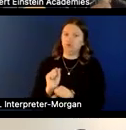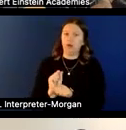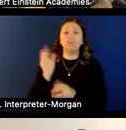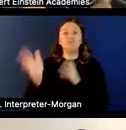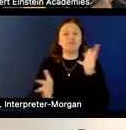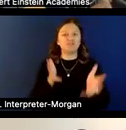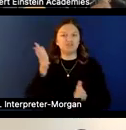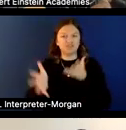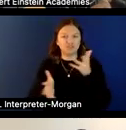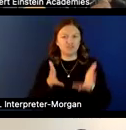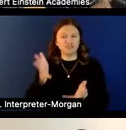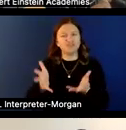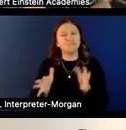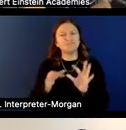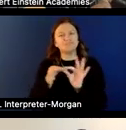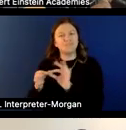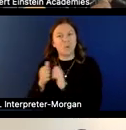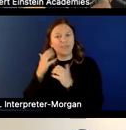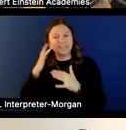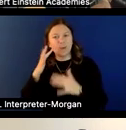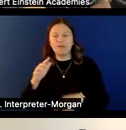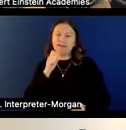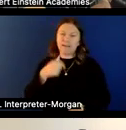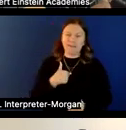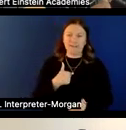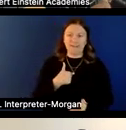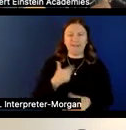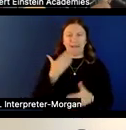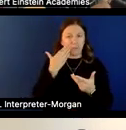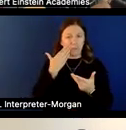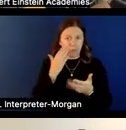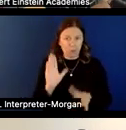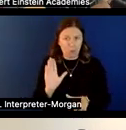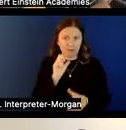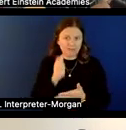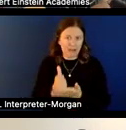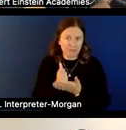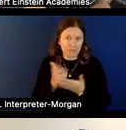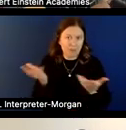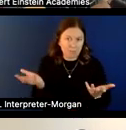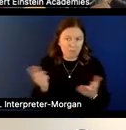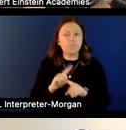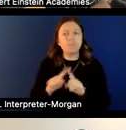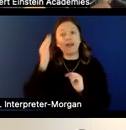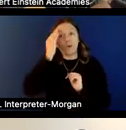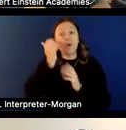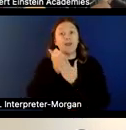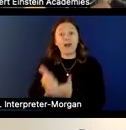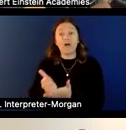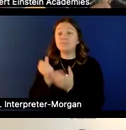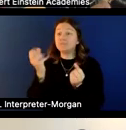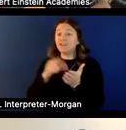the sound. That is not me, like I don't know, it doesn't help me, but I know like it helps a lot of